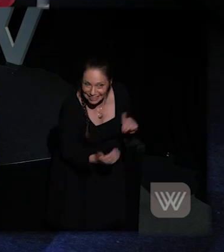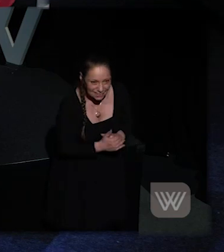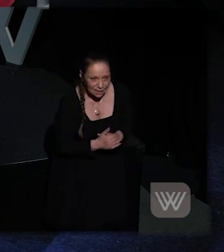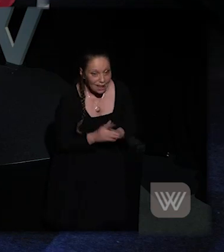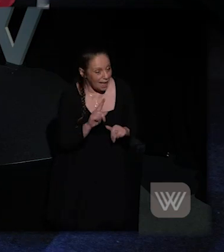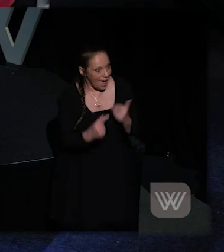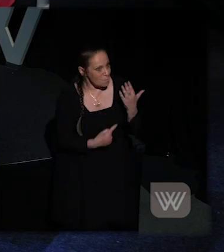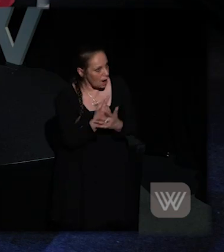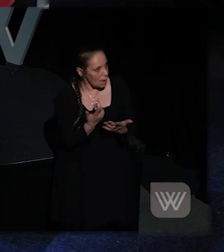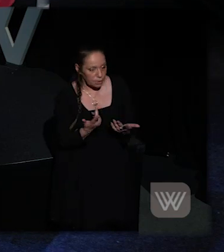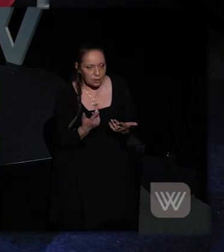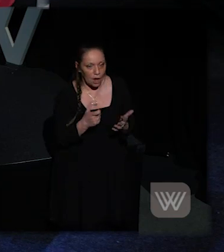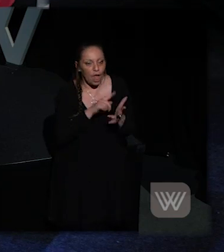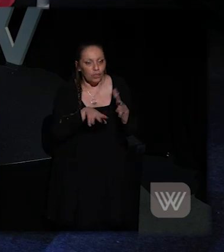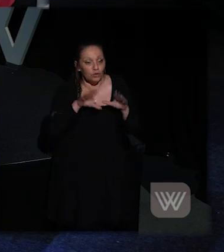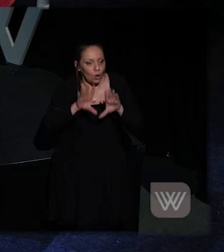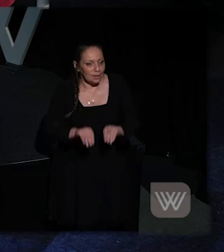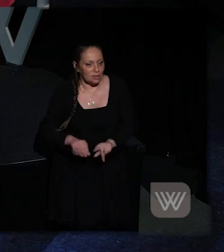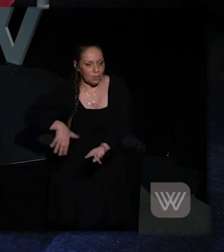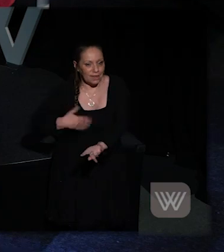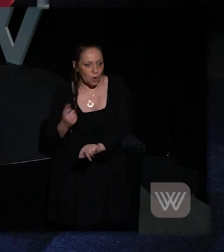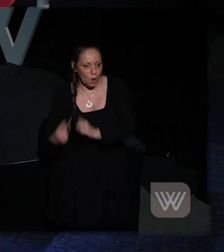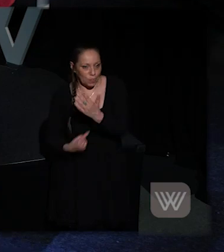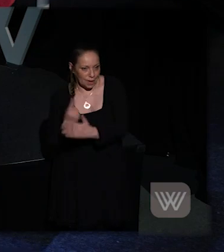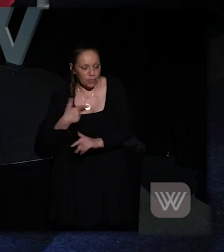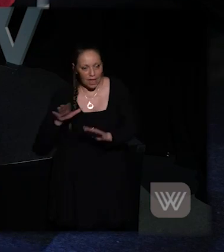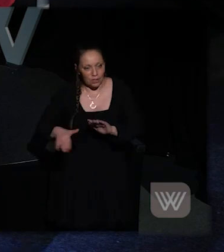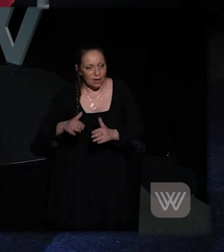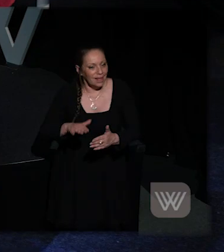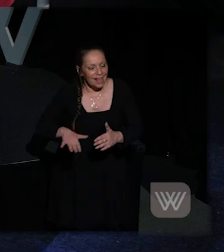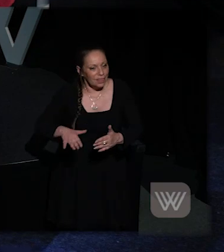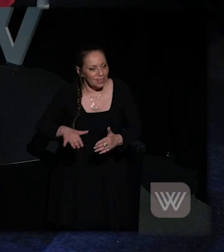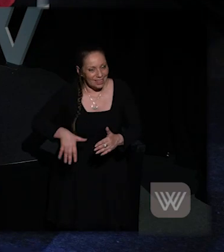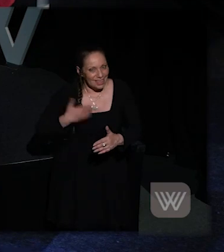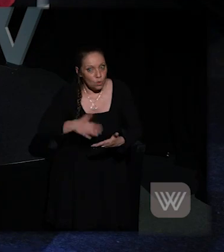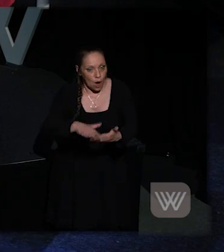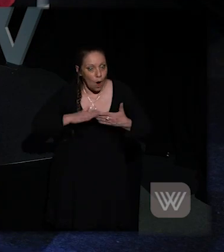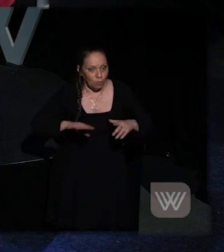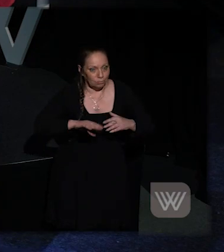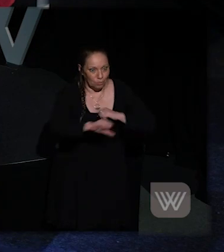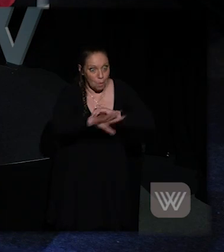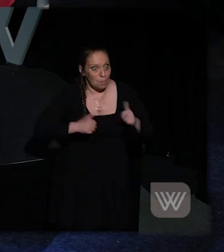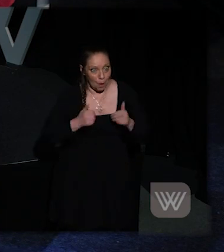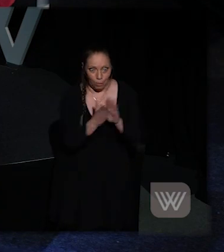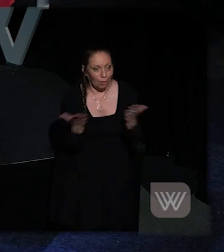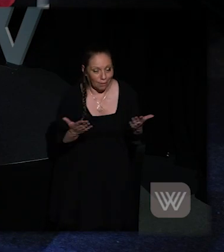was exactly the trolling stops straight away because that's not what they want. They don't want to help promote and sell your book. But